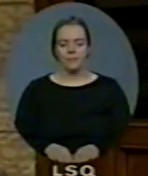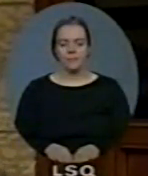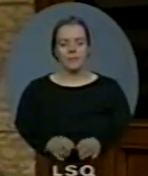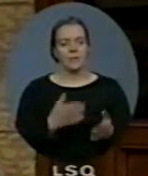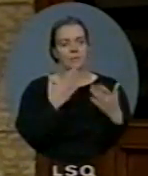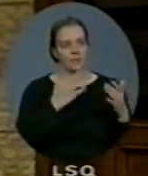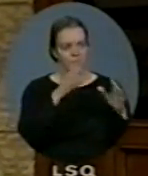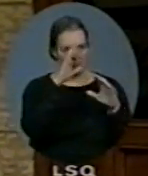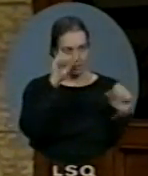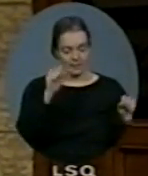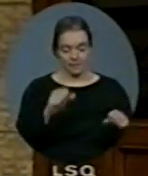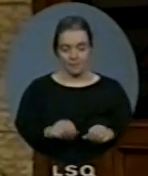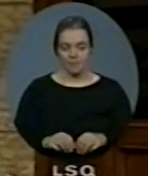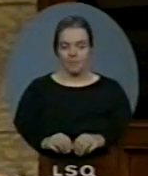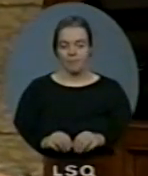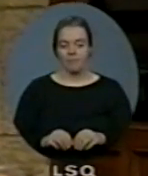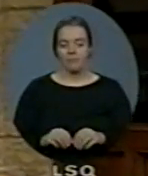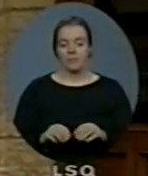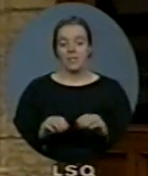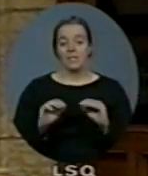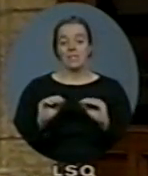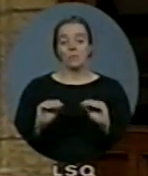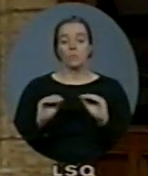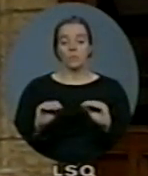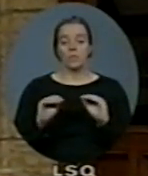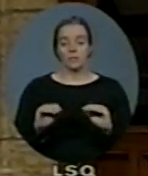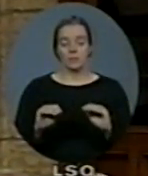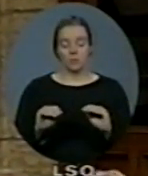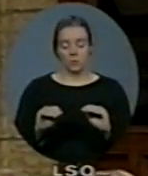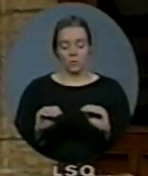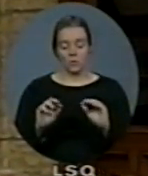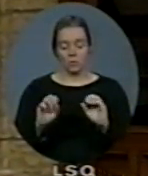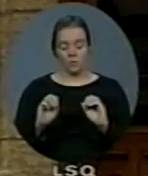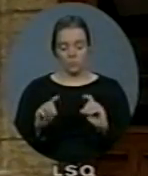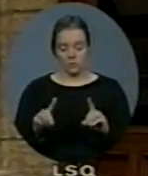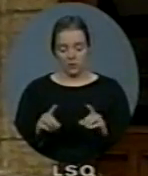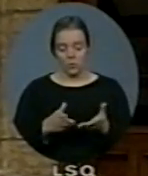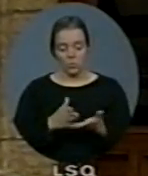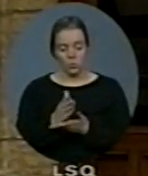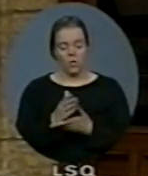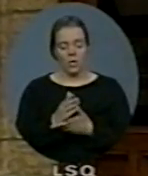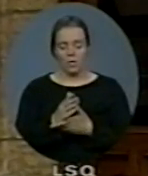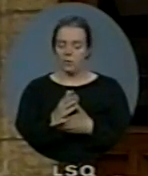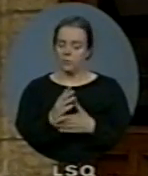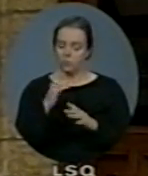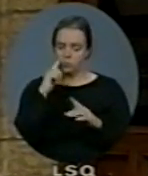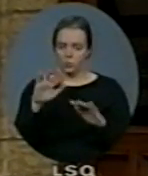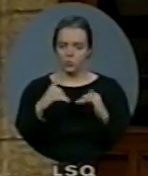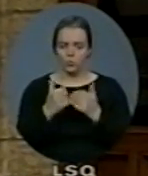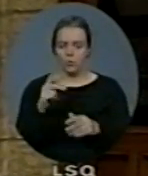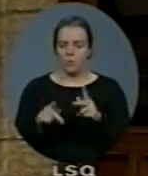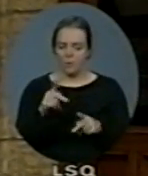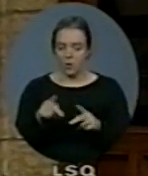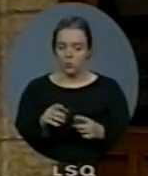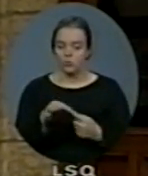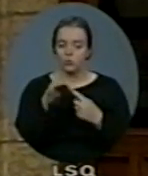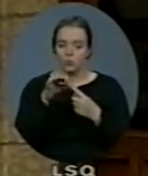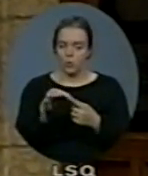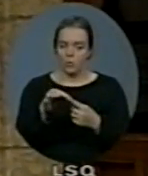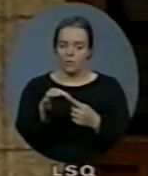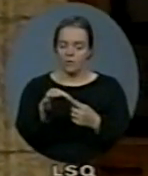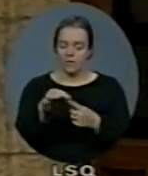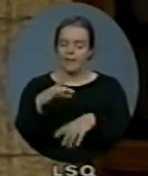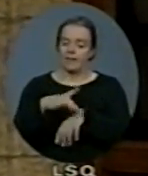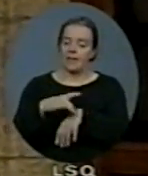Human right unless, of course, you live on a First Nation territory under this government. The families of Attawapiskat are reeling from the fact